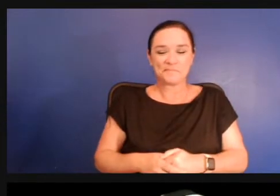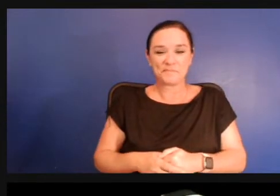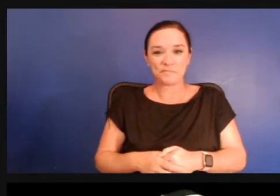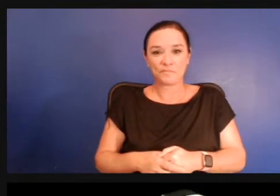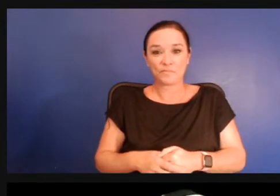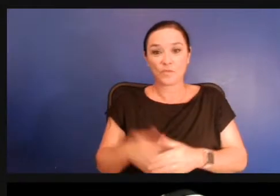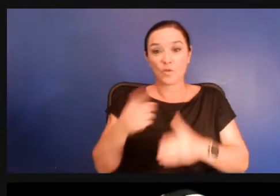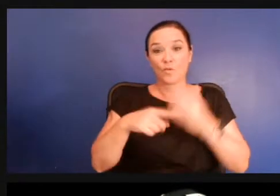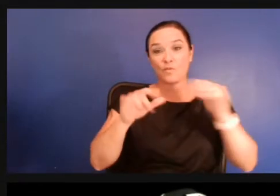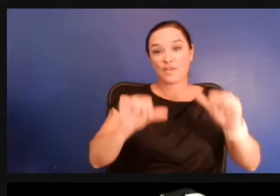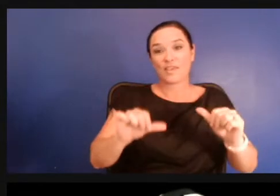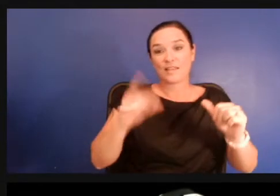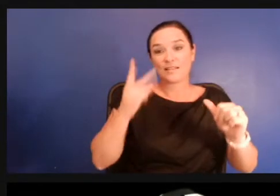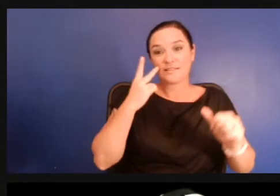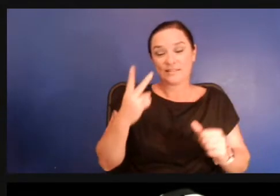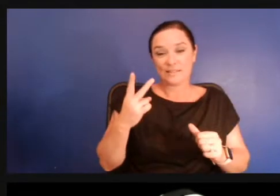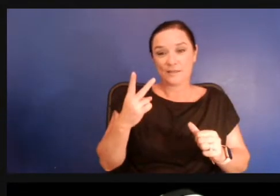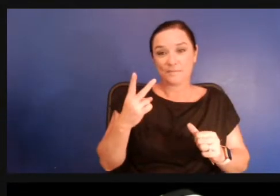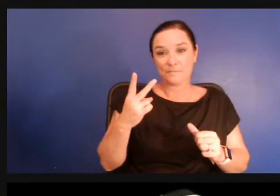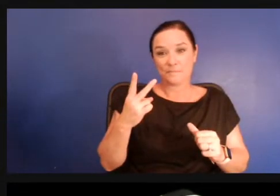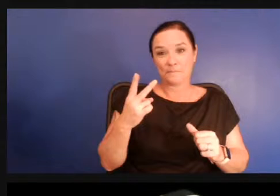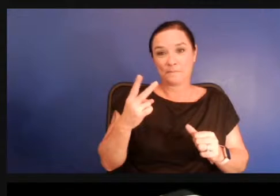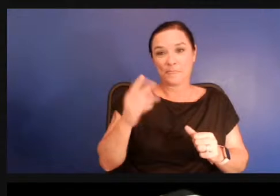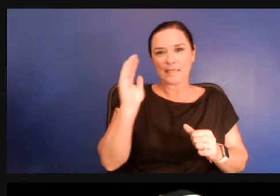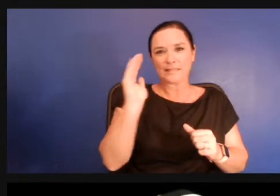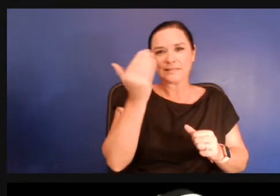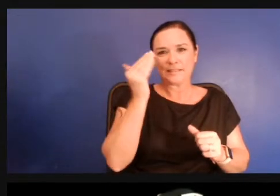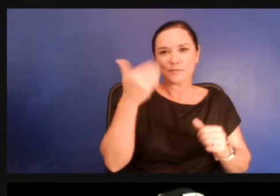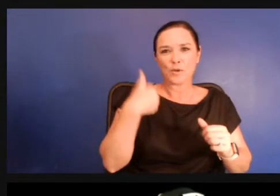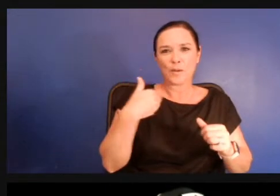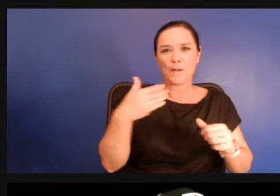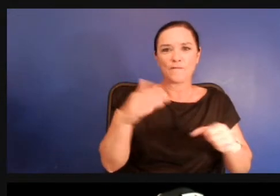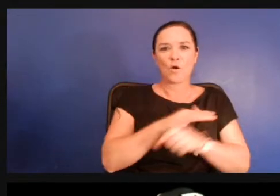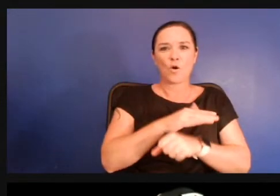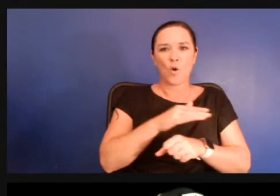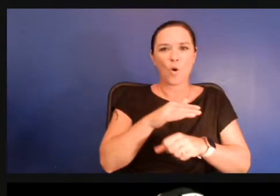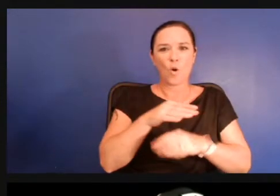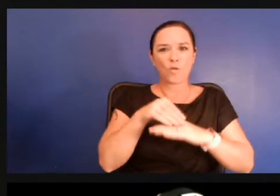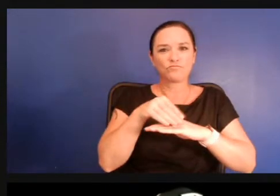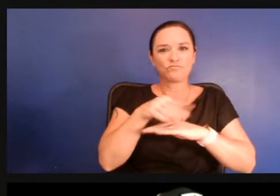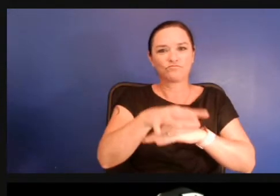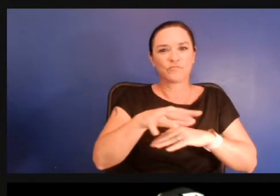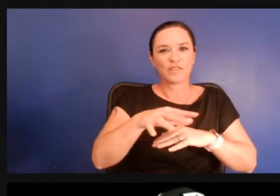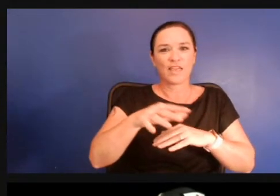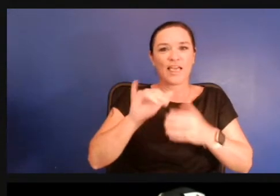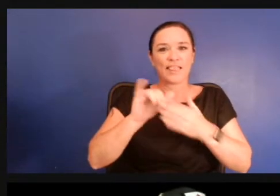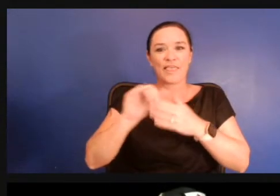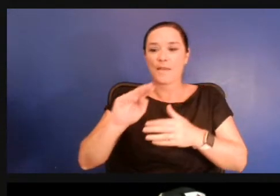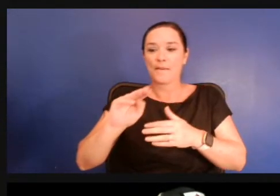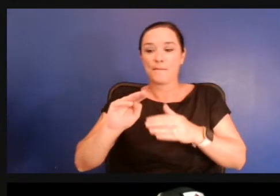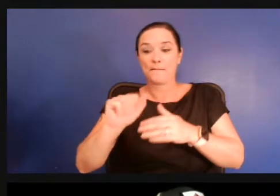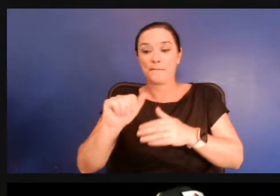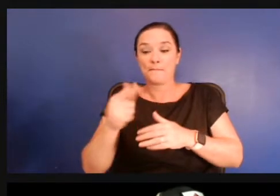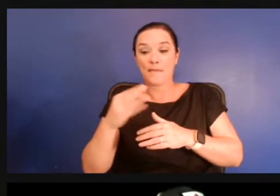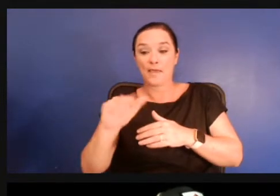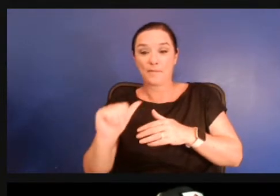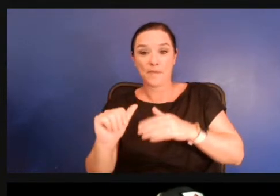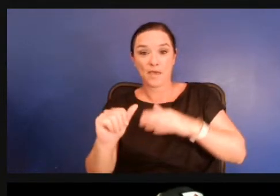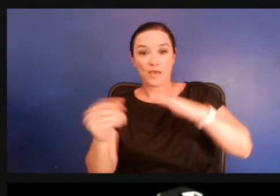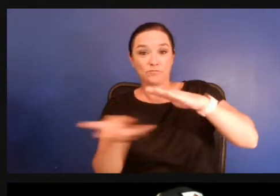can see is that there does seem to be that whole effect of magma coming in here still seem to be pushing the land off in this direction a little bit